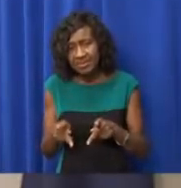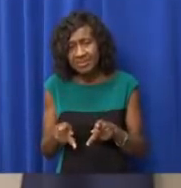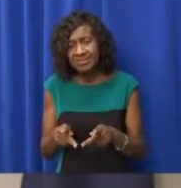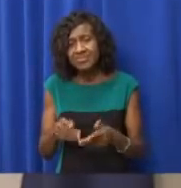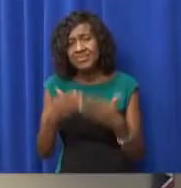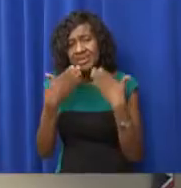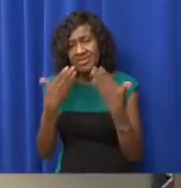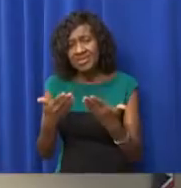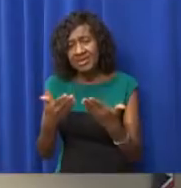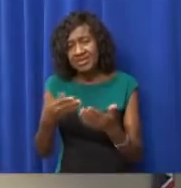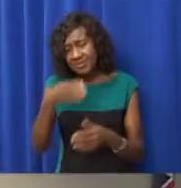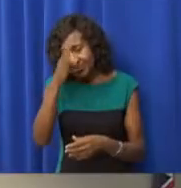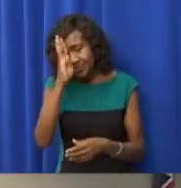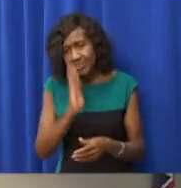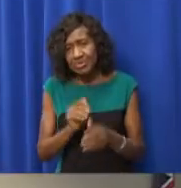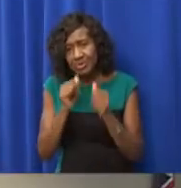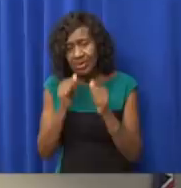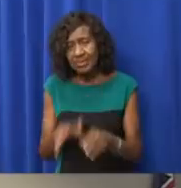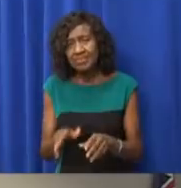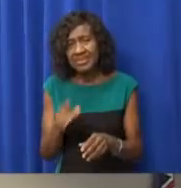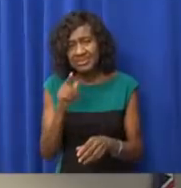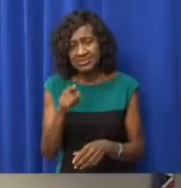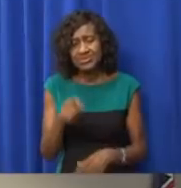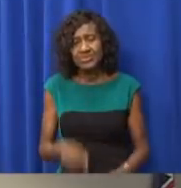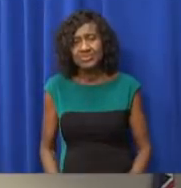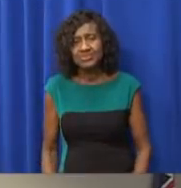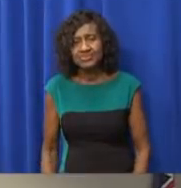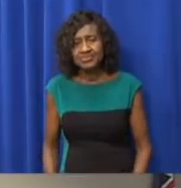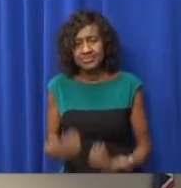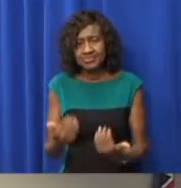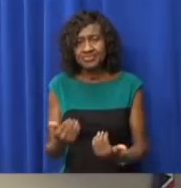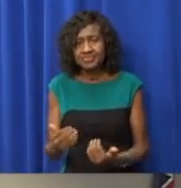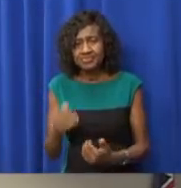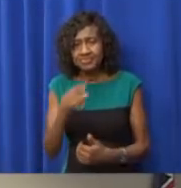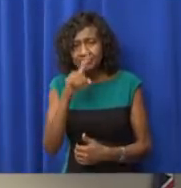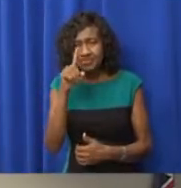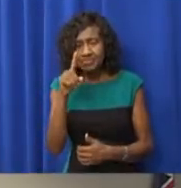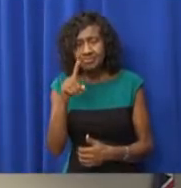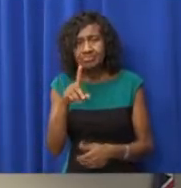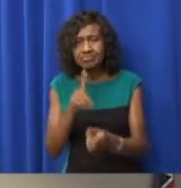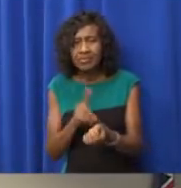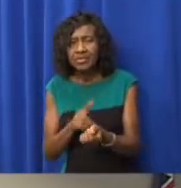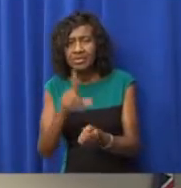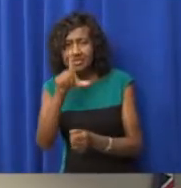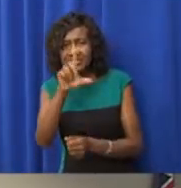bless. Thank you very much, Minister Seymour. We're going to go back now to Dr. John Lee.